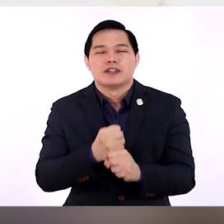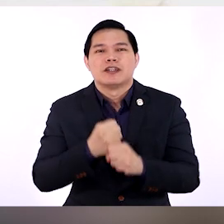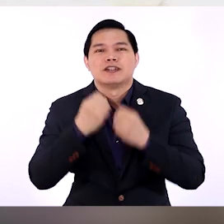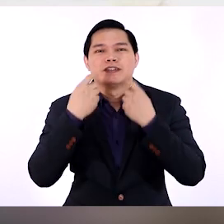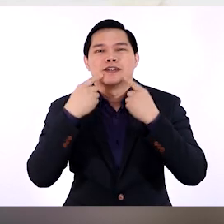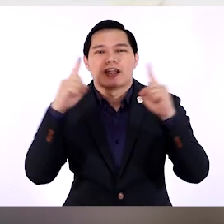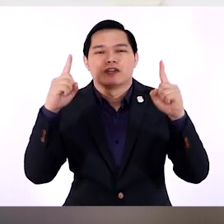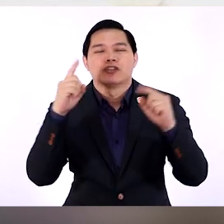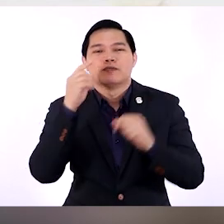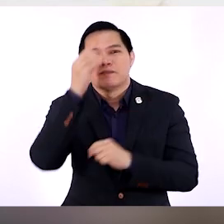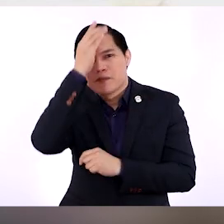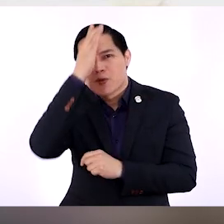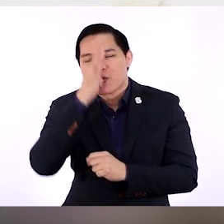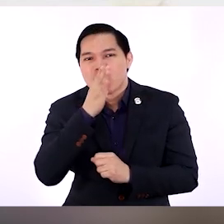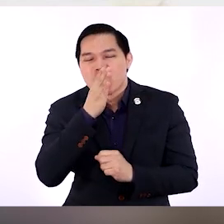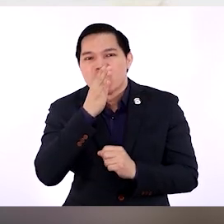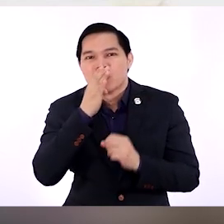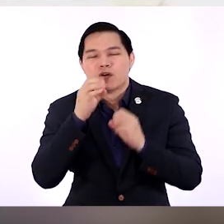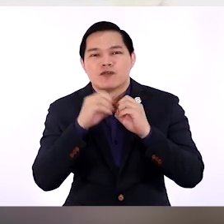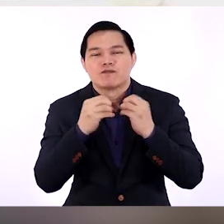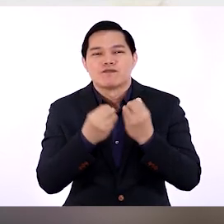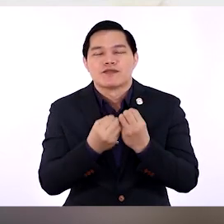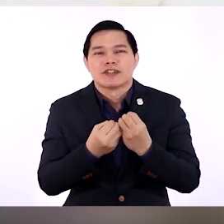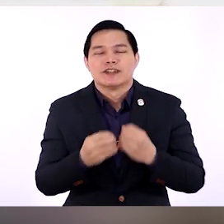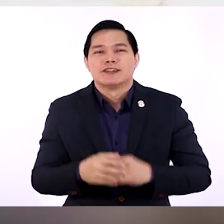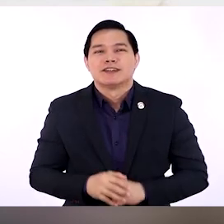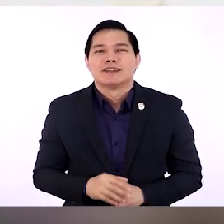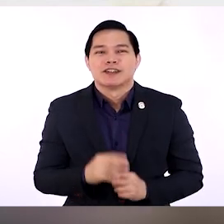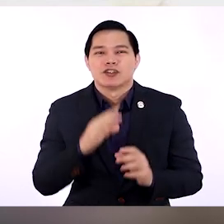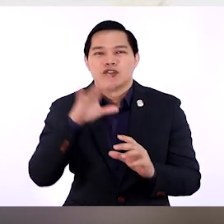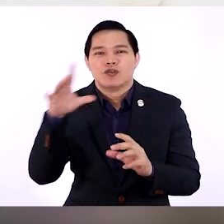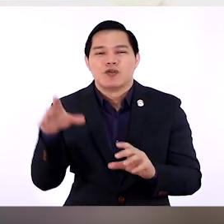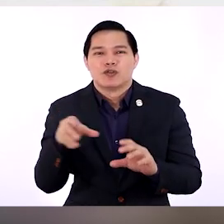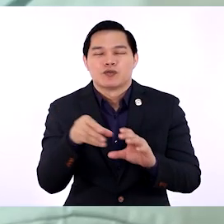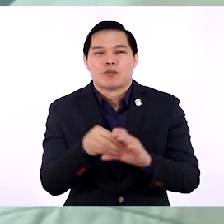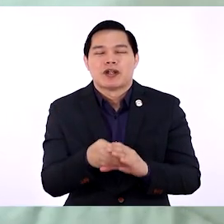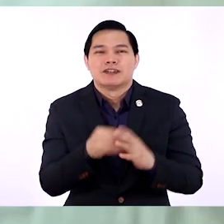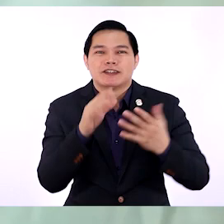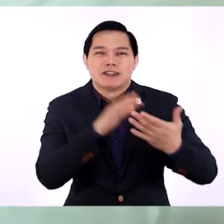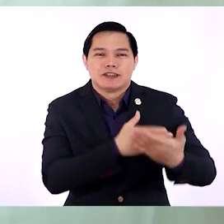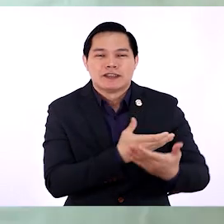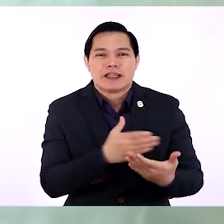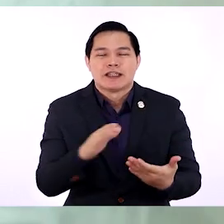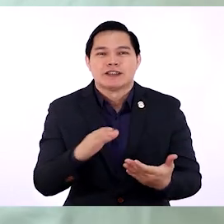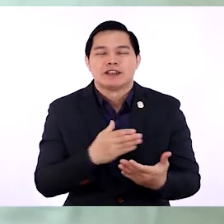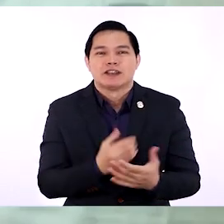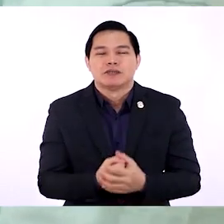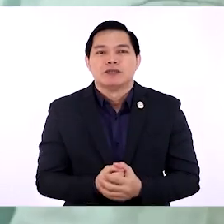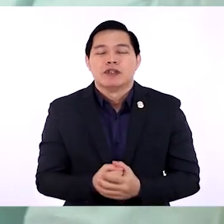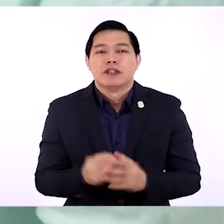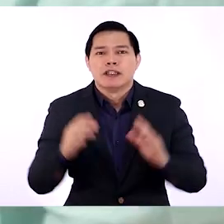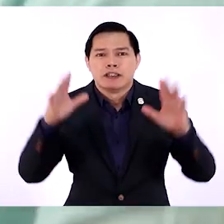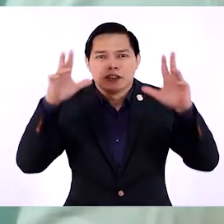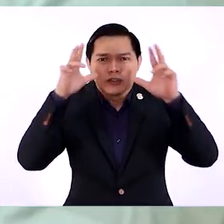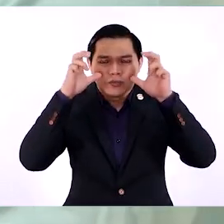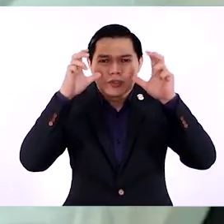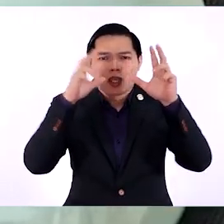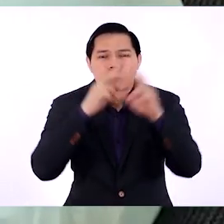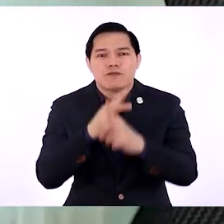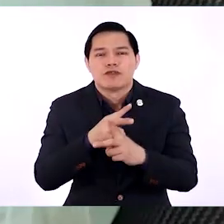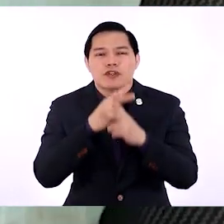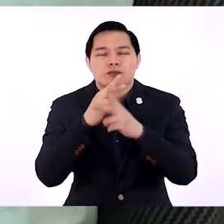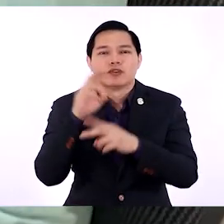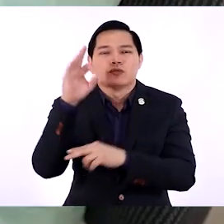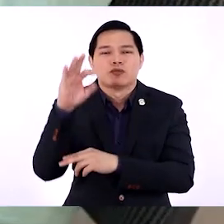Bukloon organization. Brethren participated in hymn singing and listened attentively during the homily, where they were reminded by